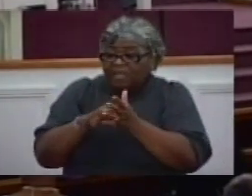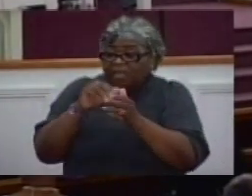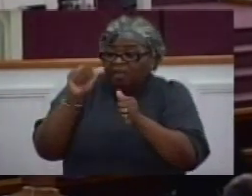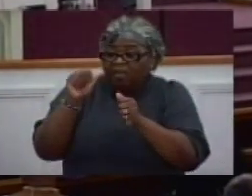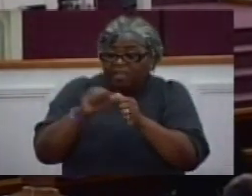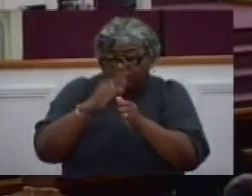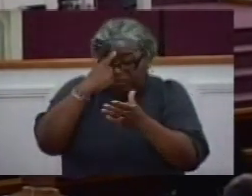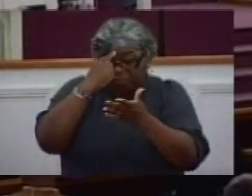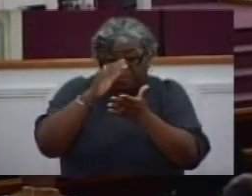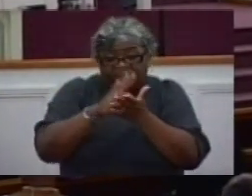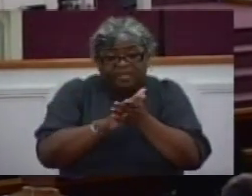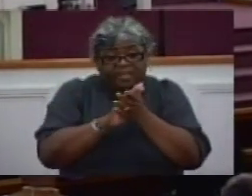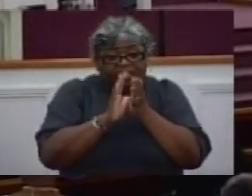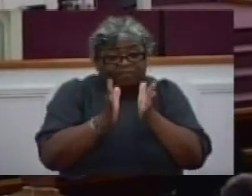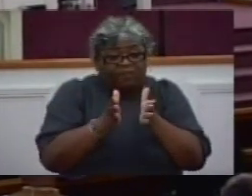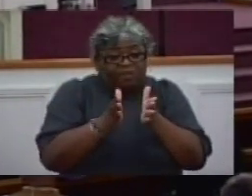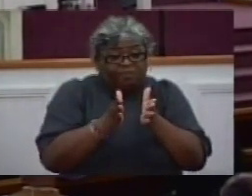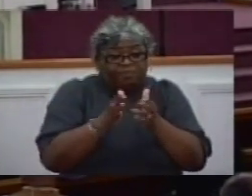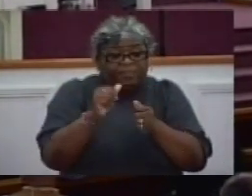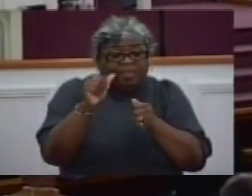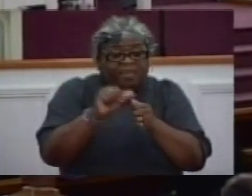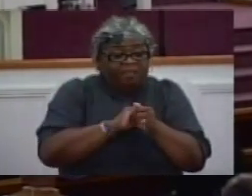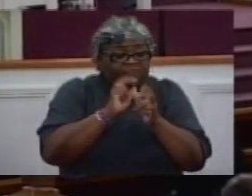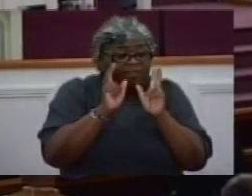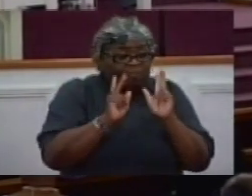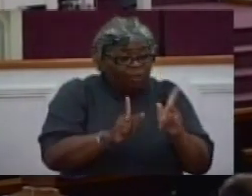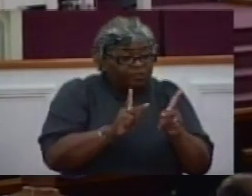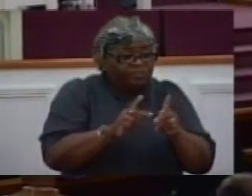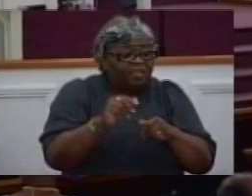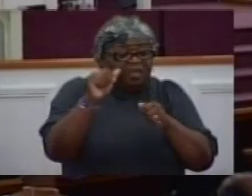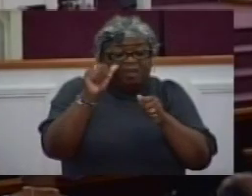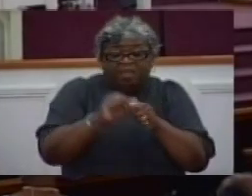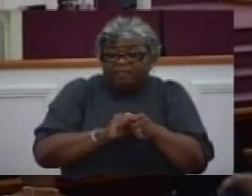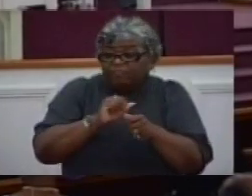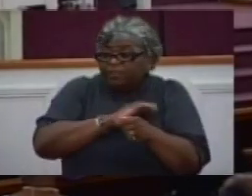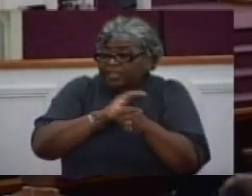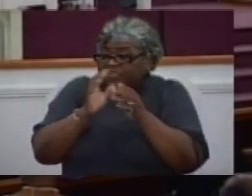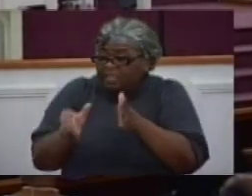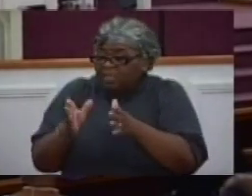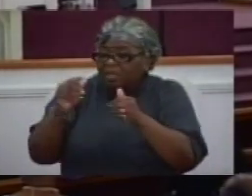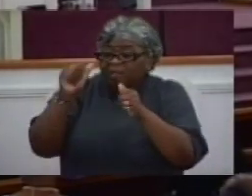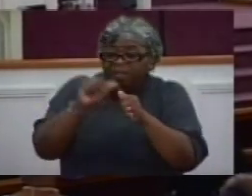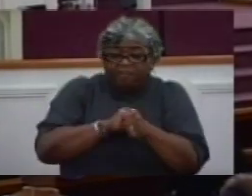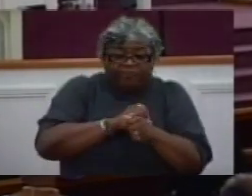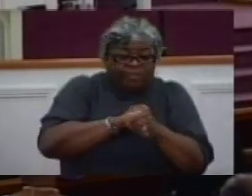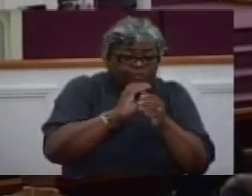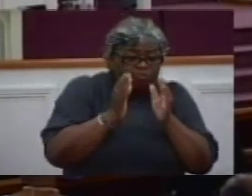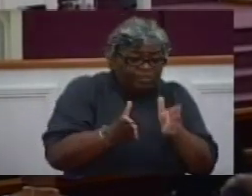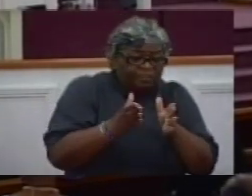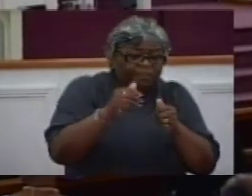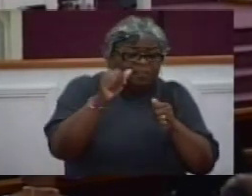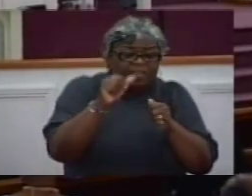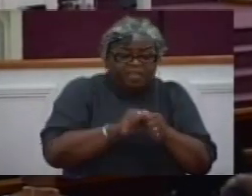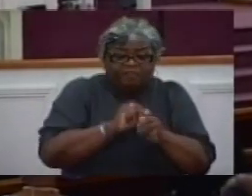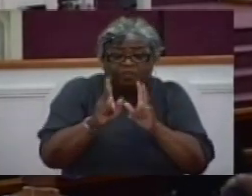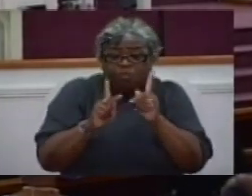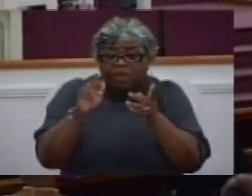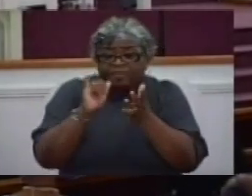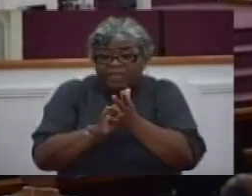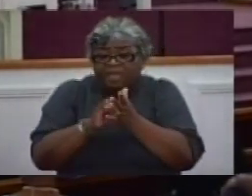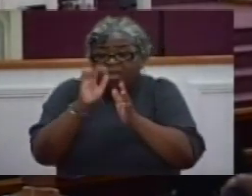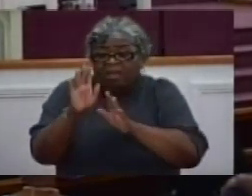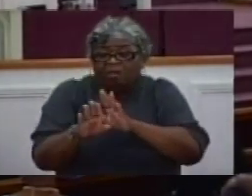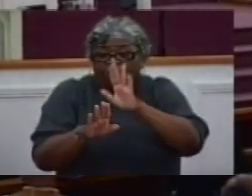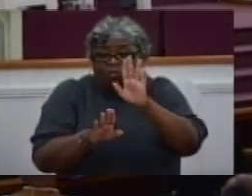every believer, every person, every saint, every Christian, every one who